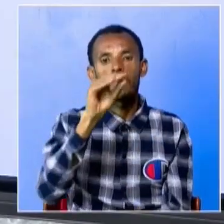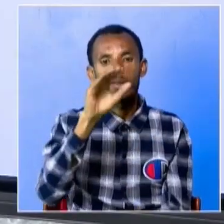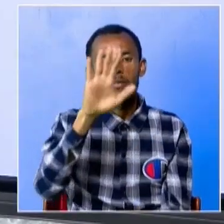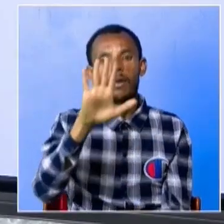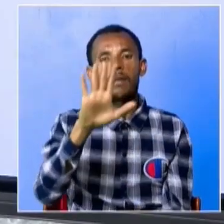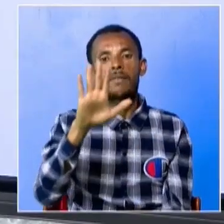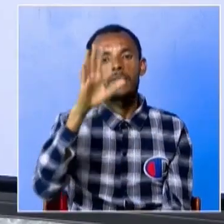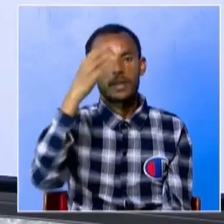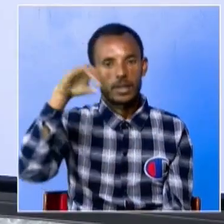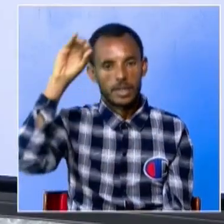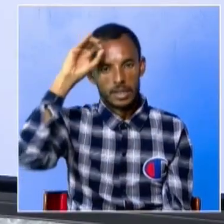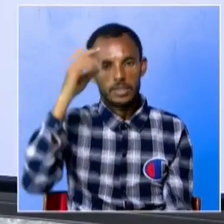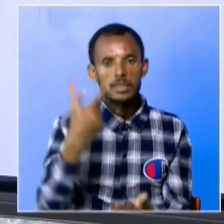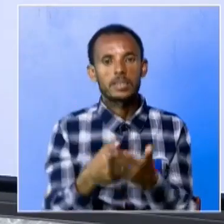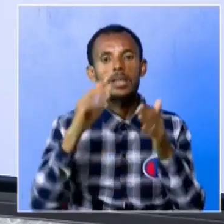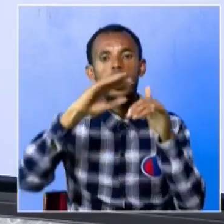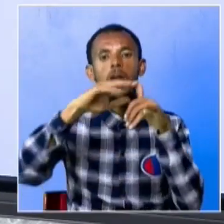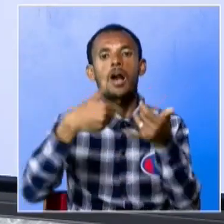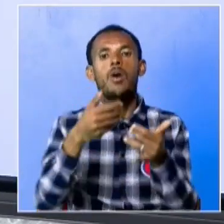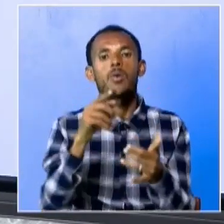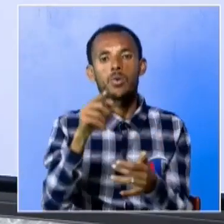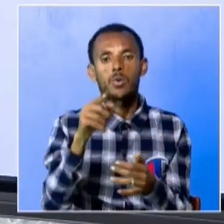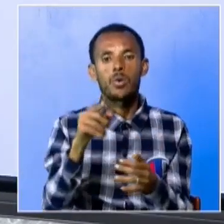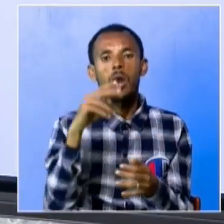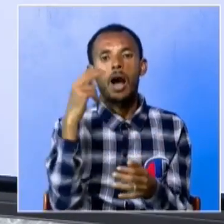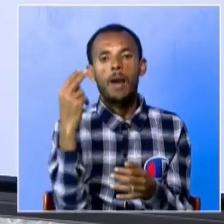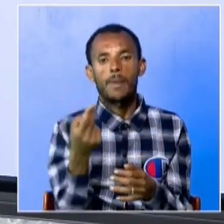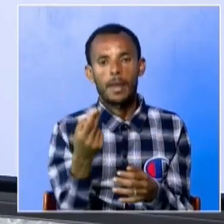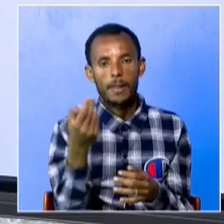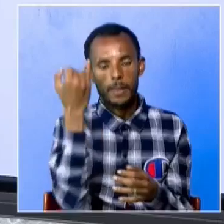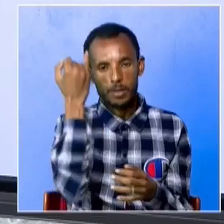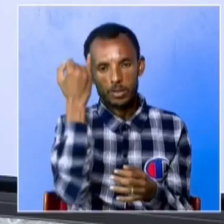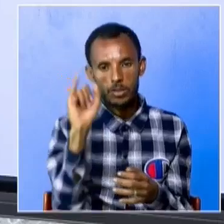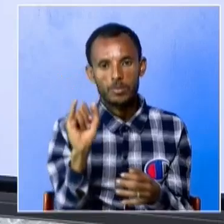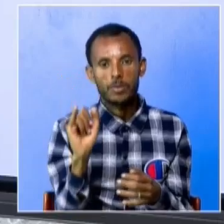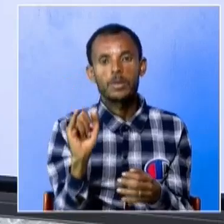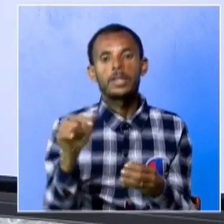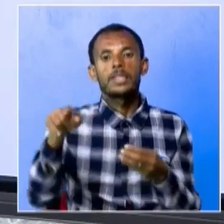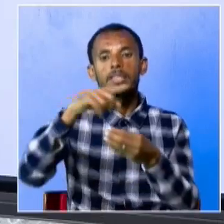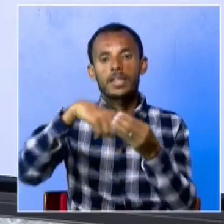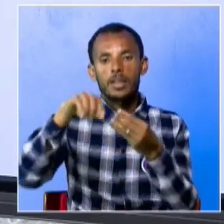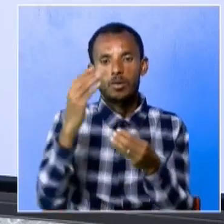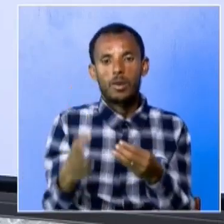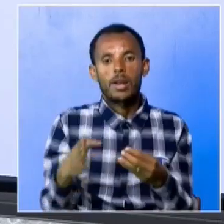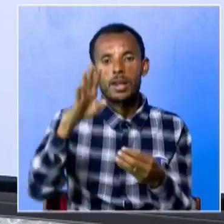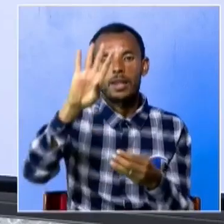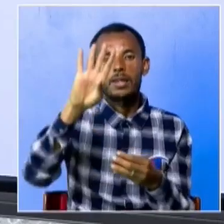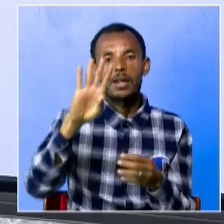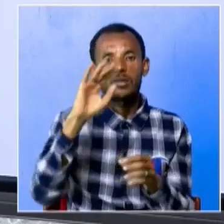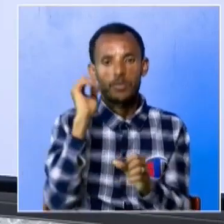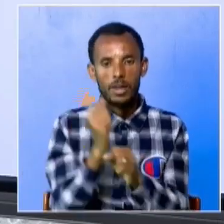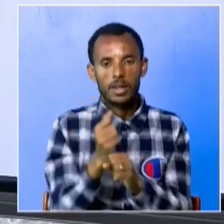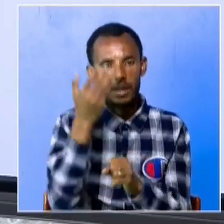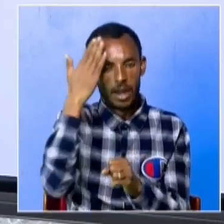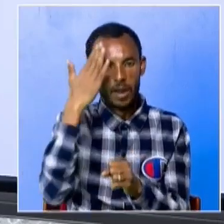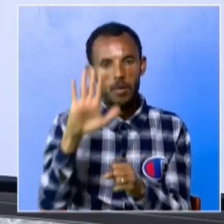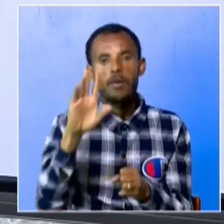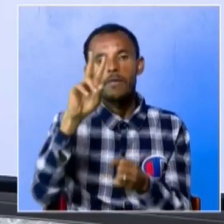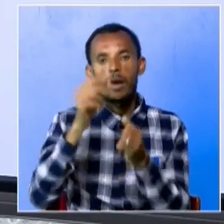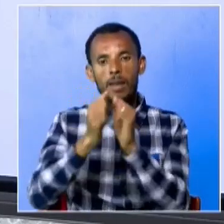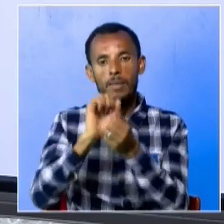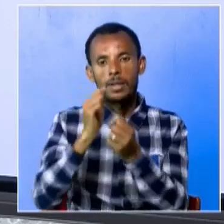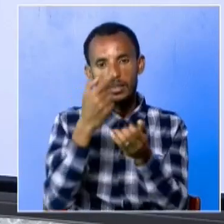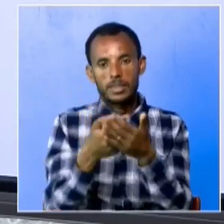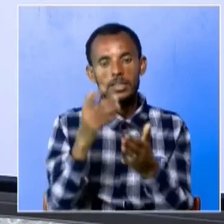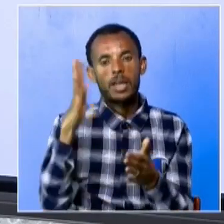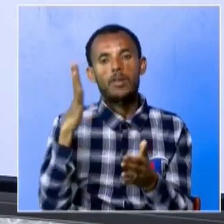So this is how you can apply the concept of cyclic quadrilateral to find the unknown variables in this